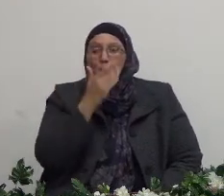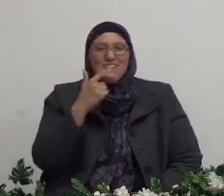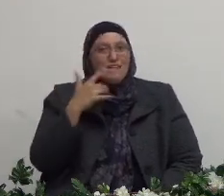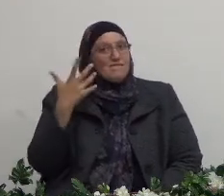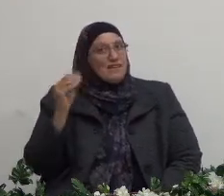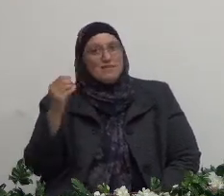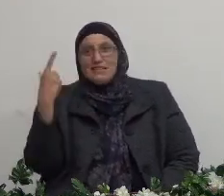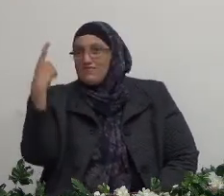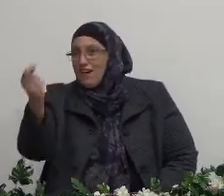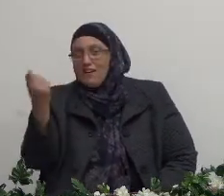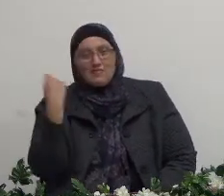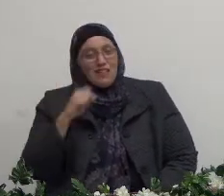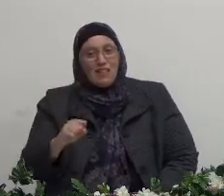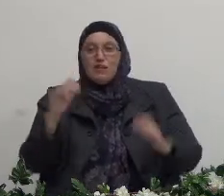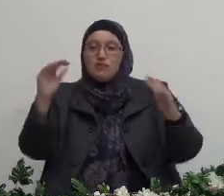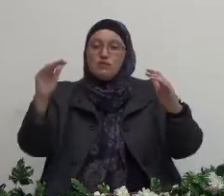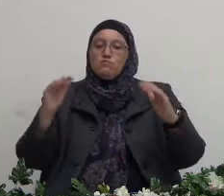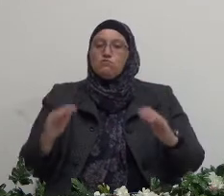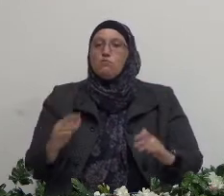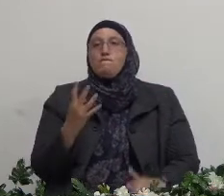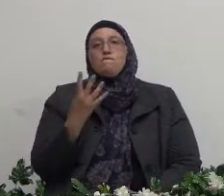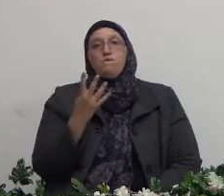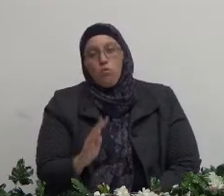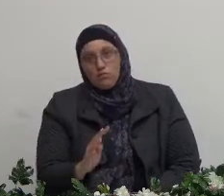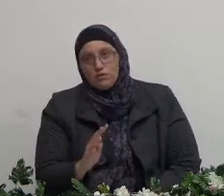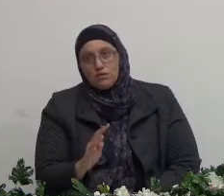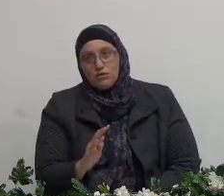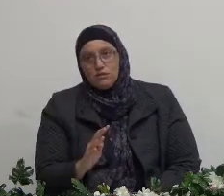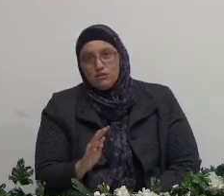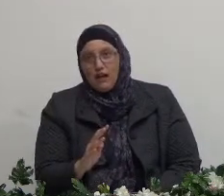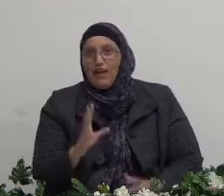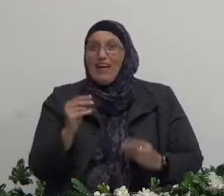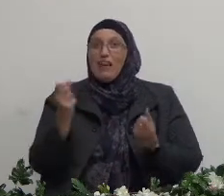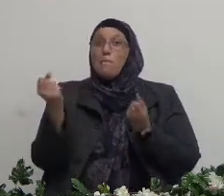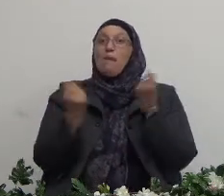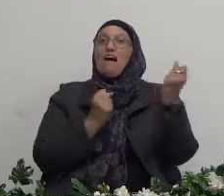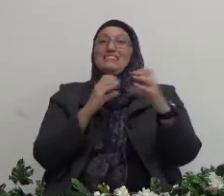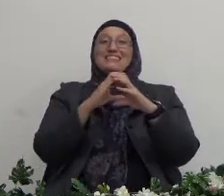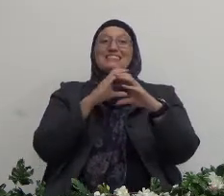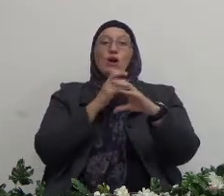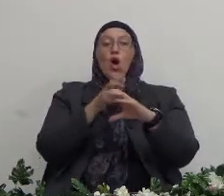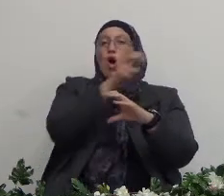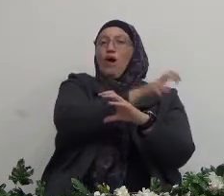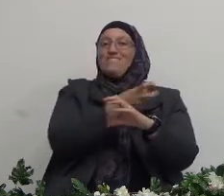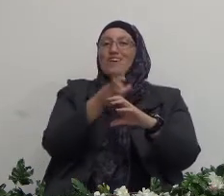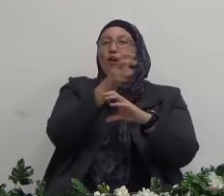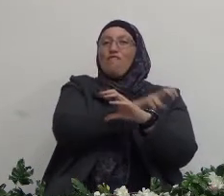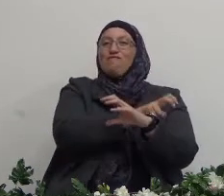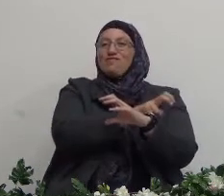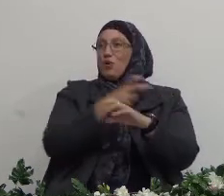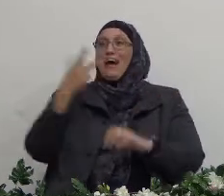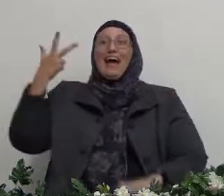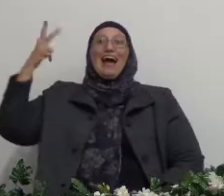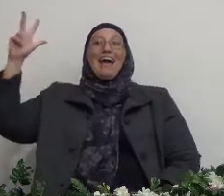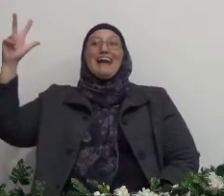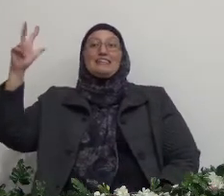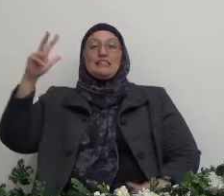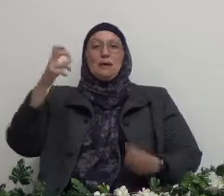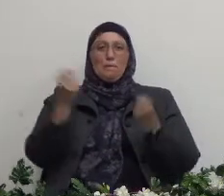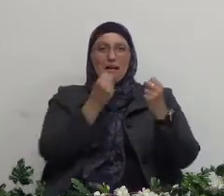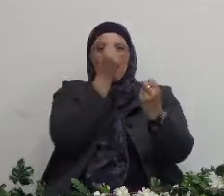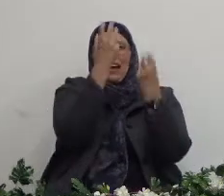Then they realized there was dangers when people getting off the buses, so they brought the speed when the buses have flashing lights down to 40, and then